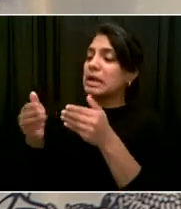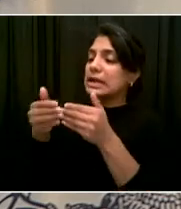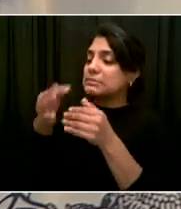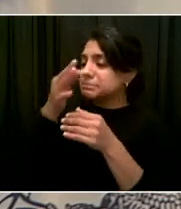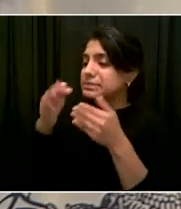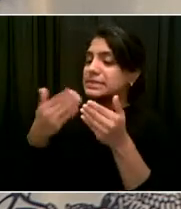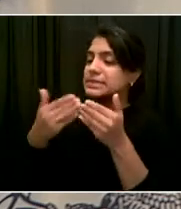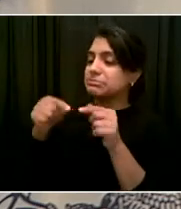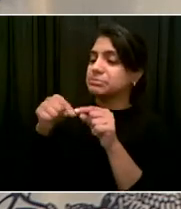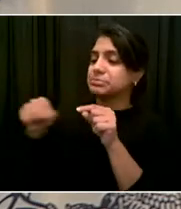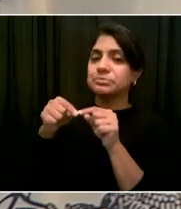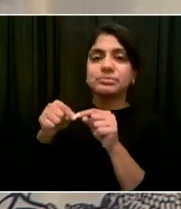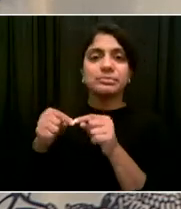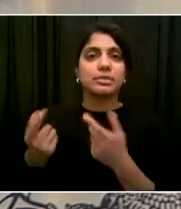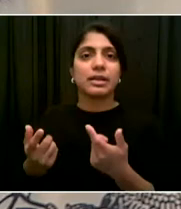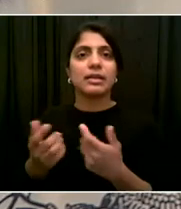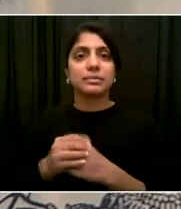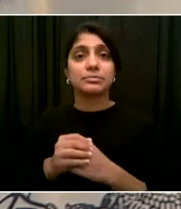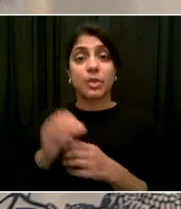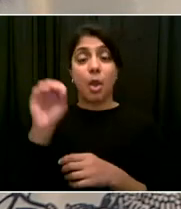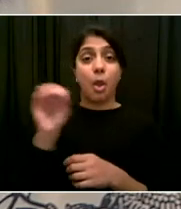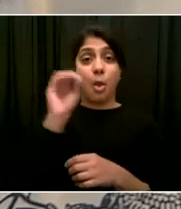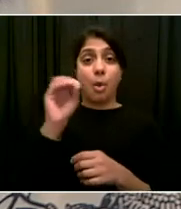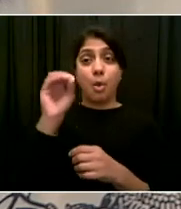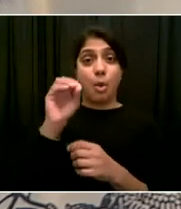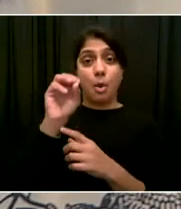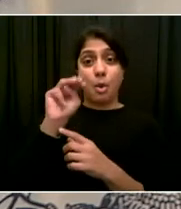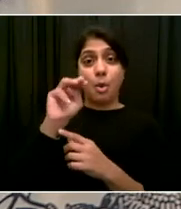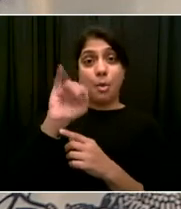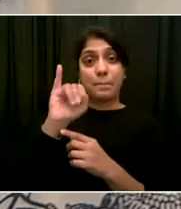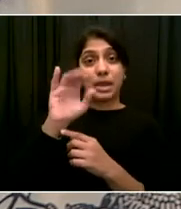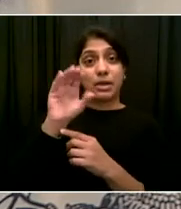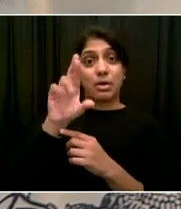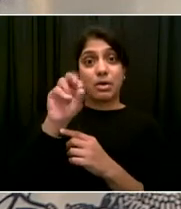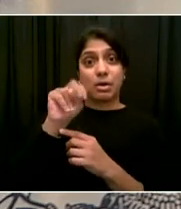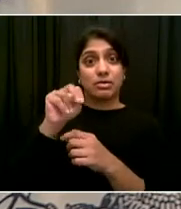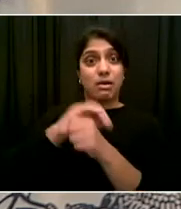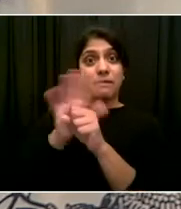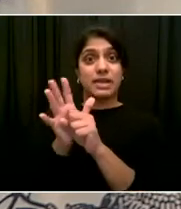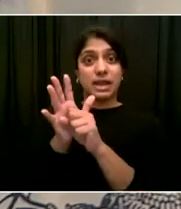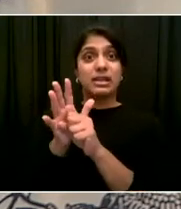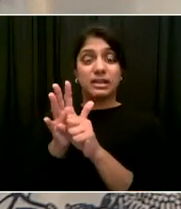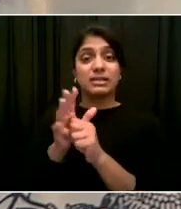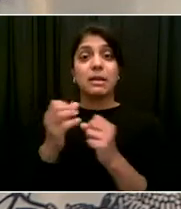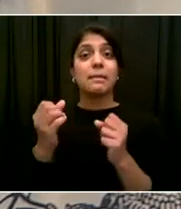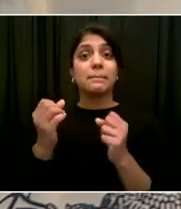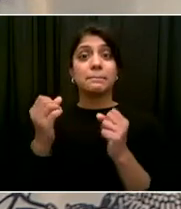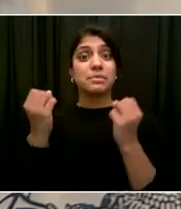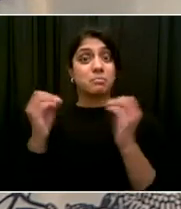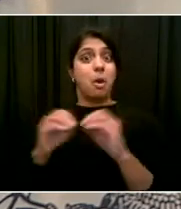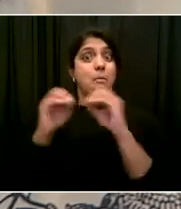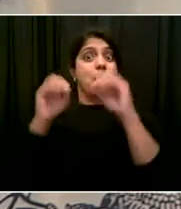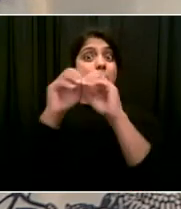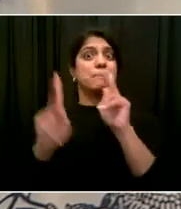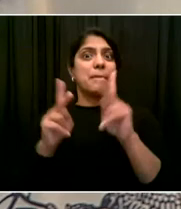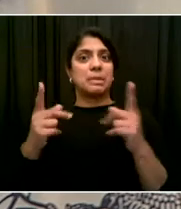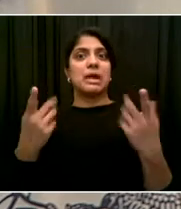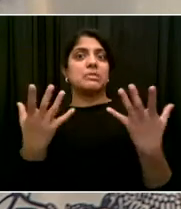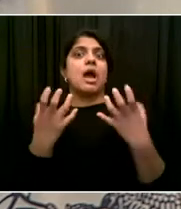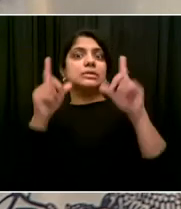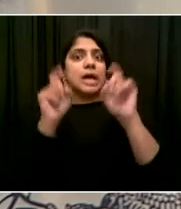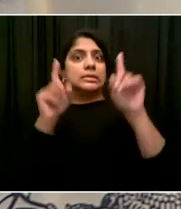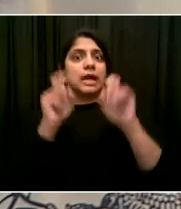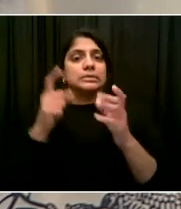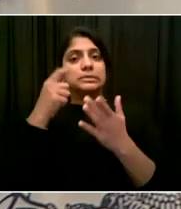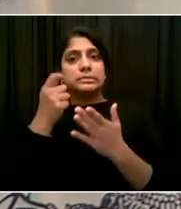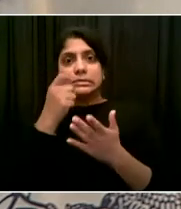And if folks are finding lines somewhere and they see another site where there aren't lines, they'll gravitate to the new site. So I'm very happy the federal government is